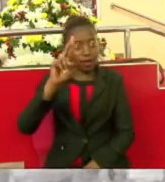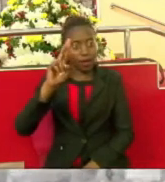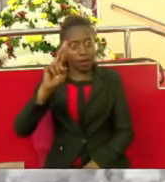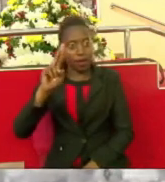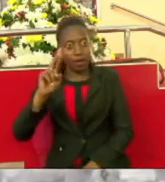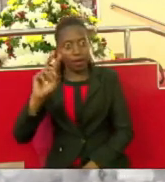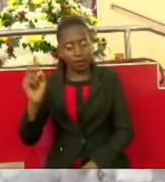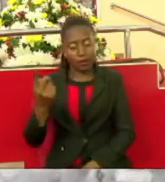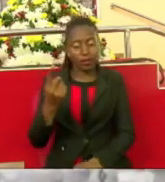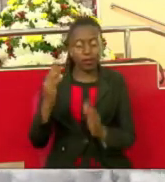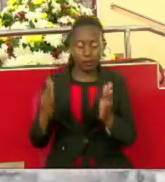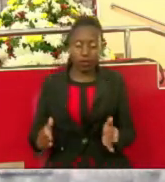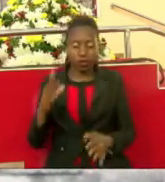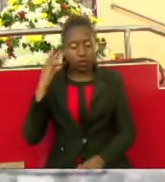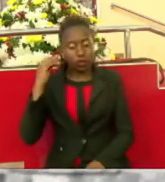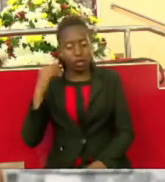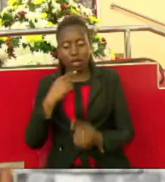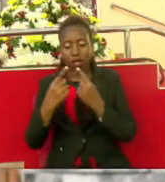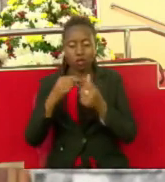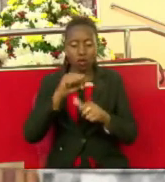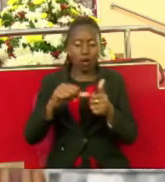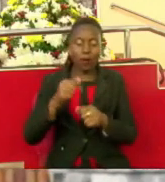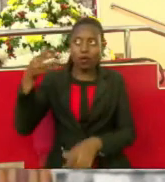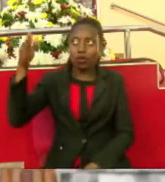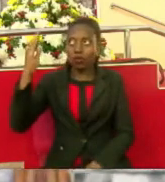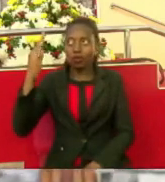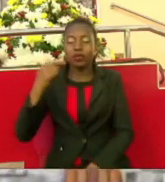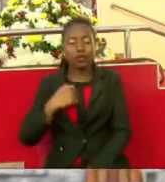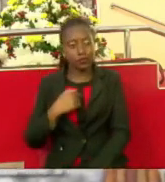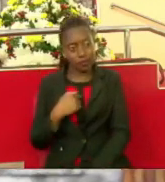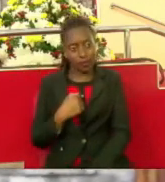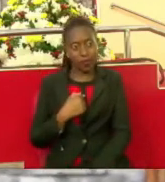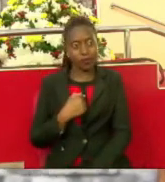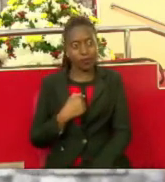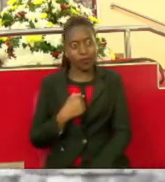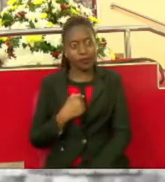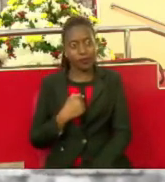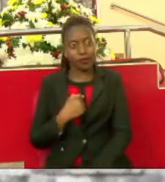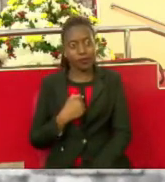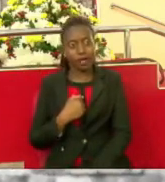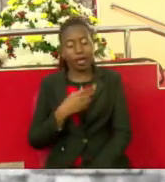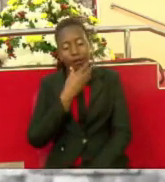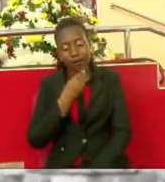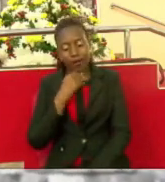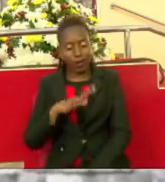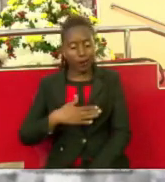In this pulpit, I have said one day that my dad used to talk about, to teach us about the Bible so much